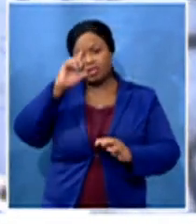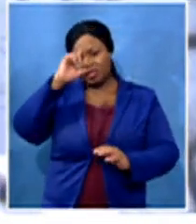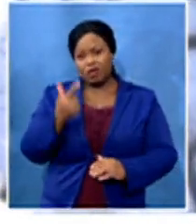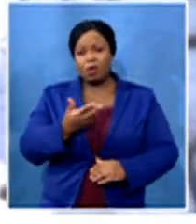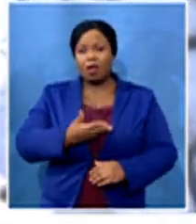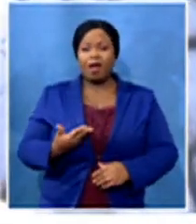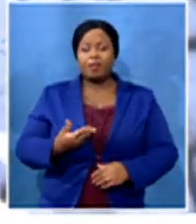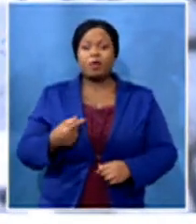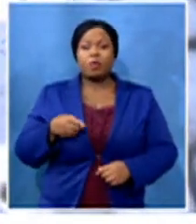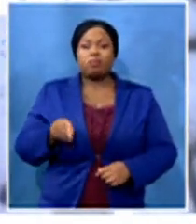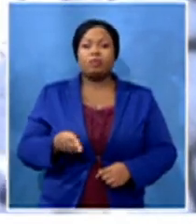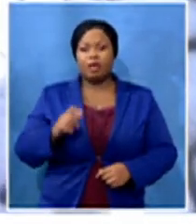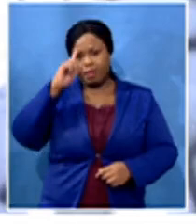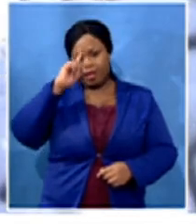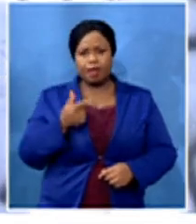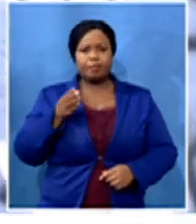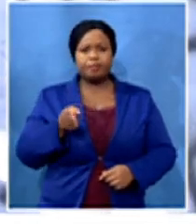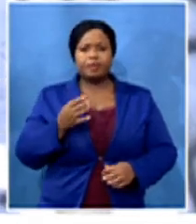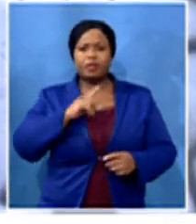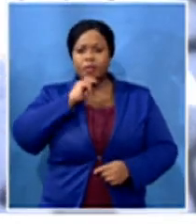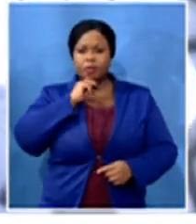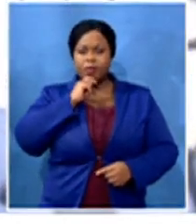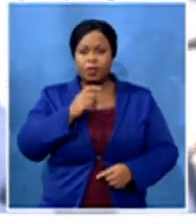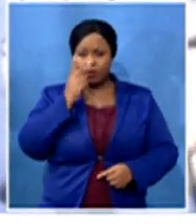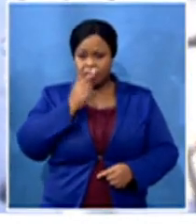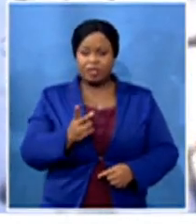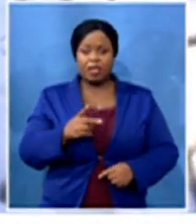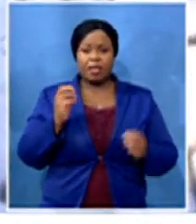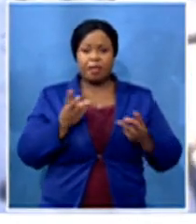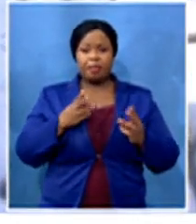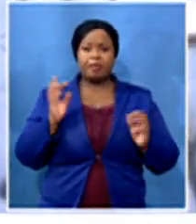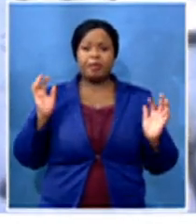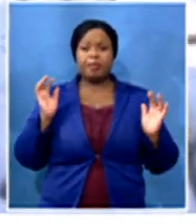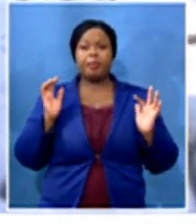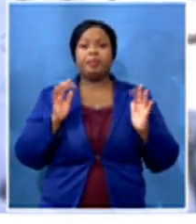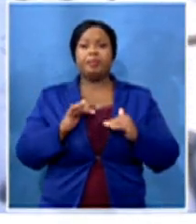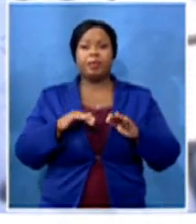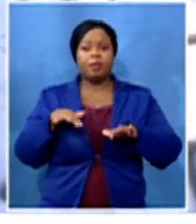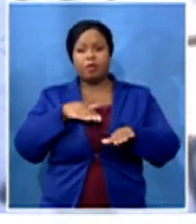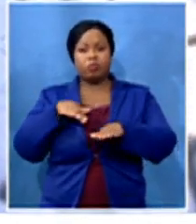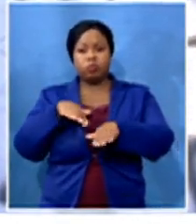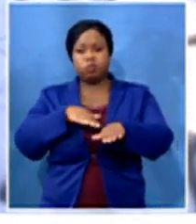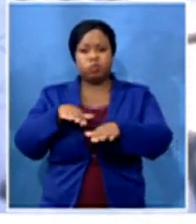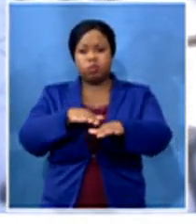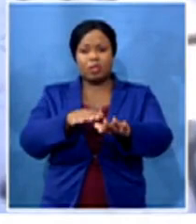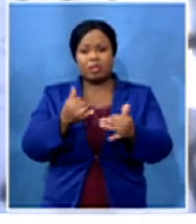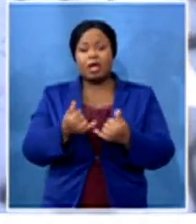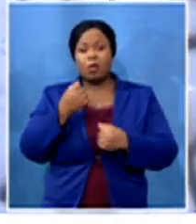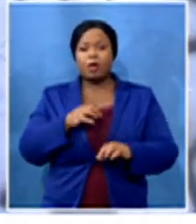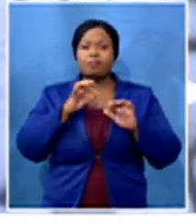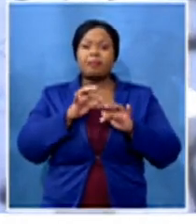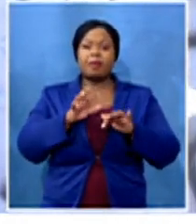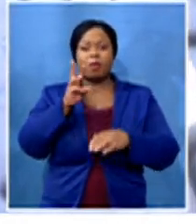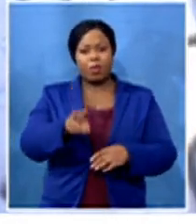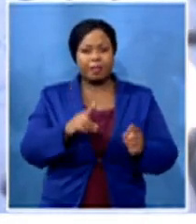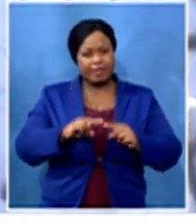as early as 7 a.m. this morning, and we started seeing people coming in their cars for what is going to be a march, but a